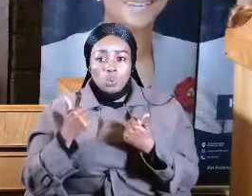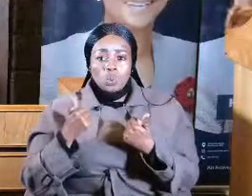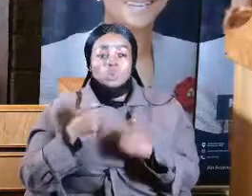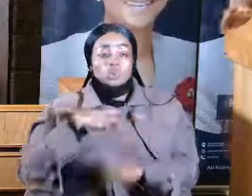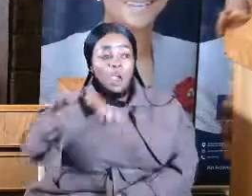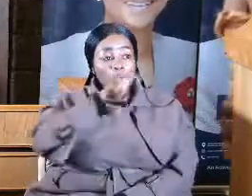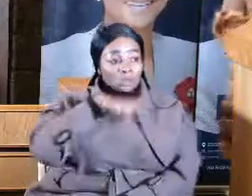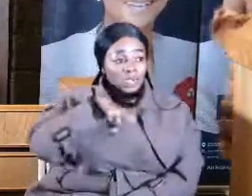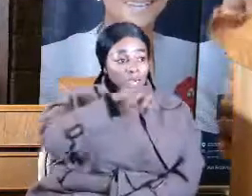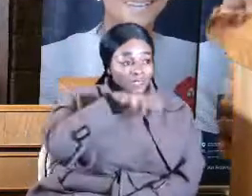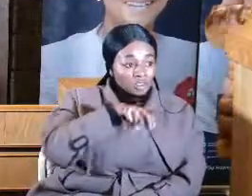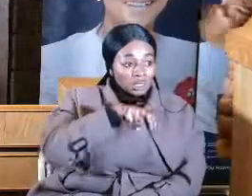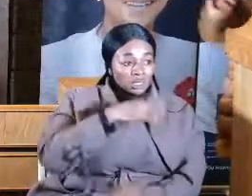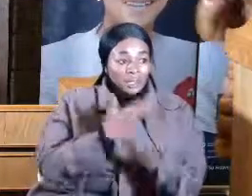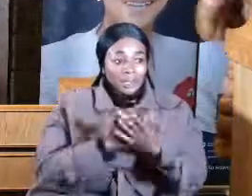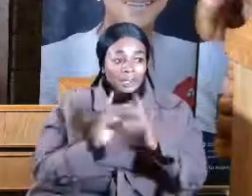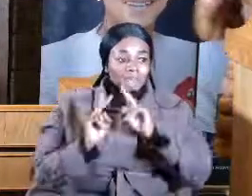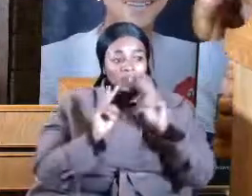outreaches, they're able